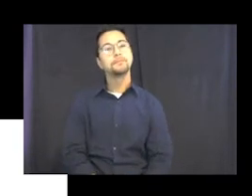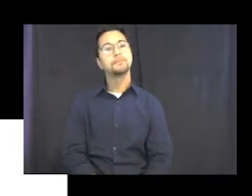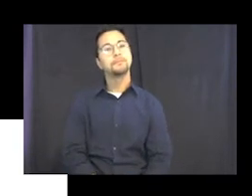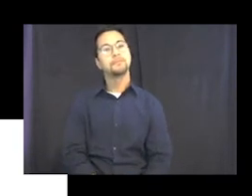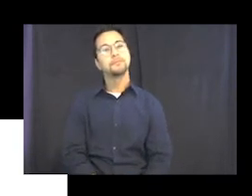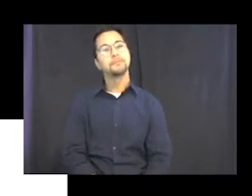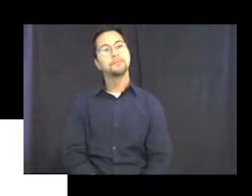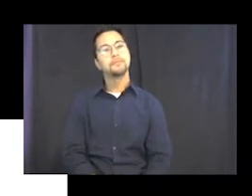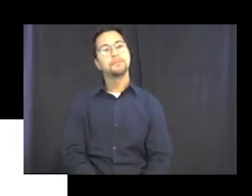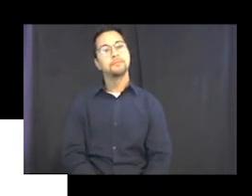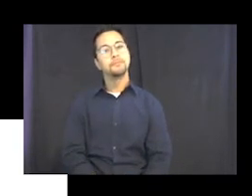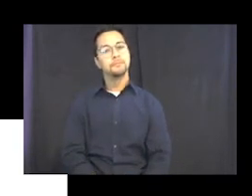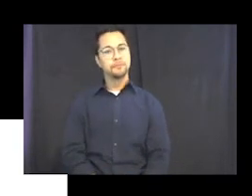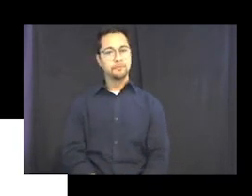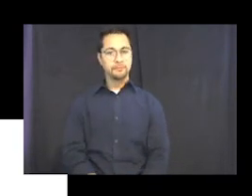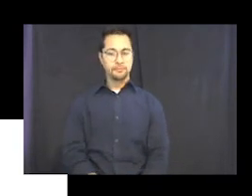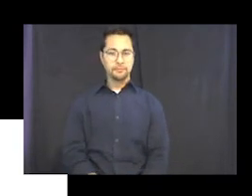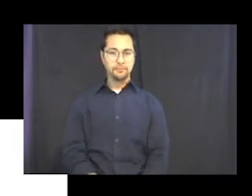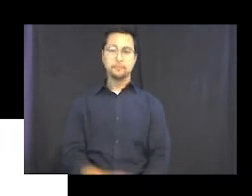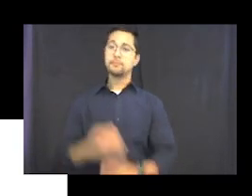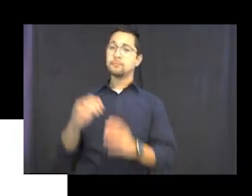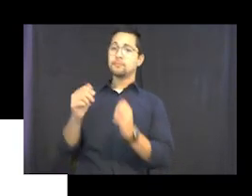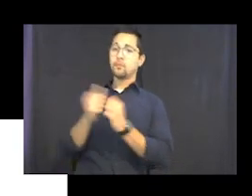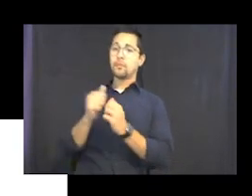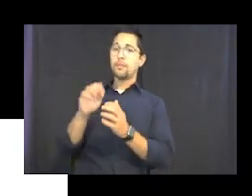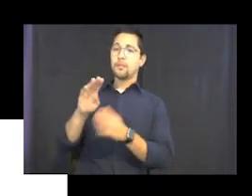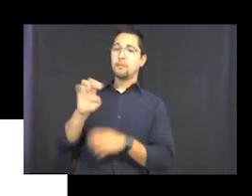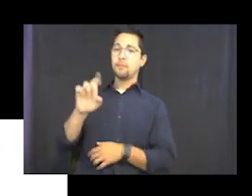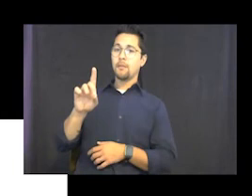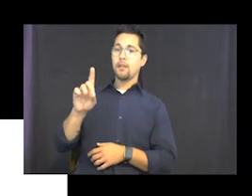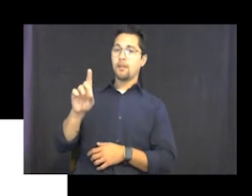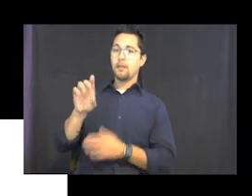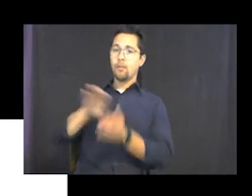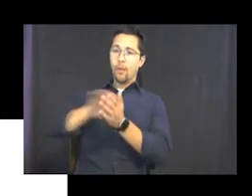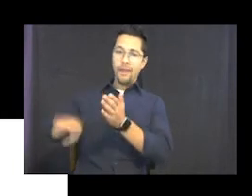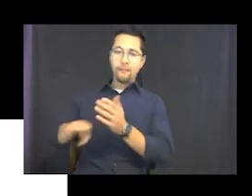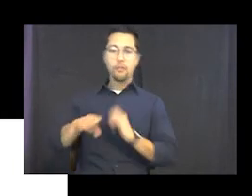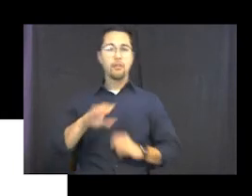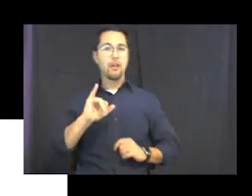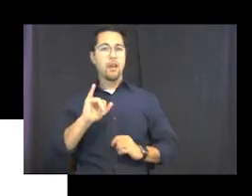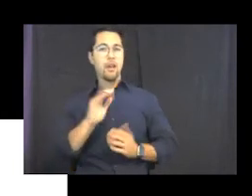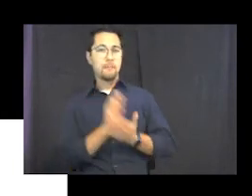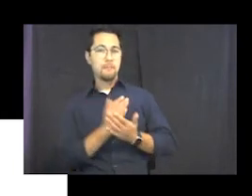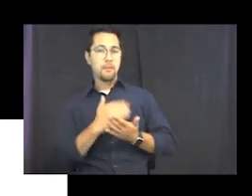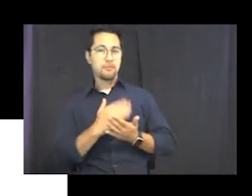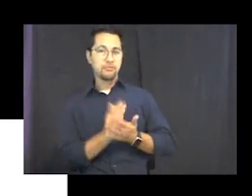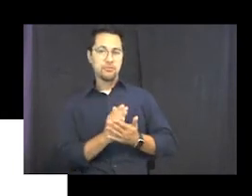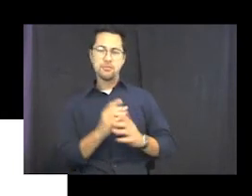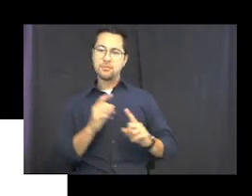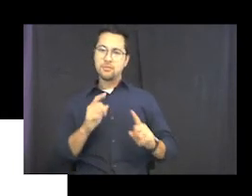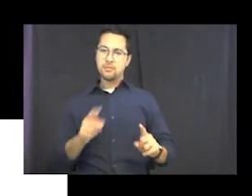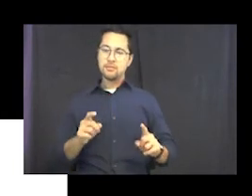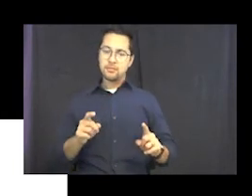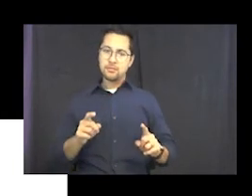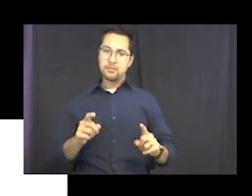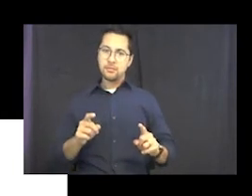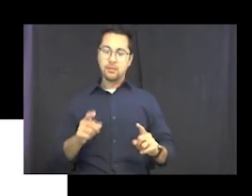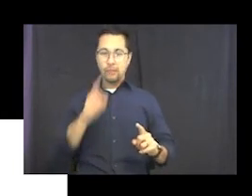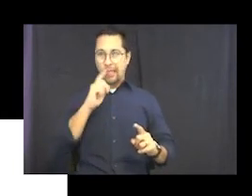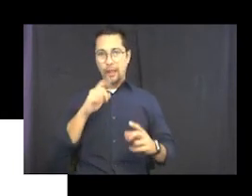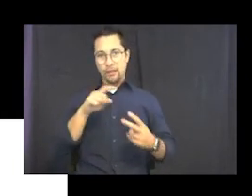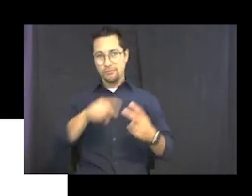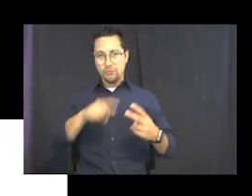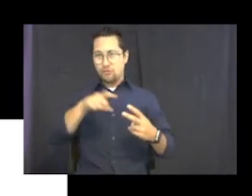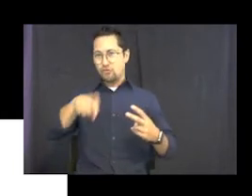the med waiver or the iBudget is always the payer of last